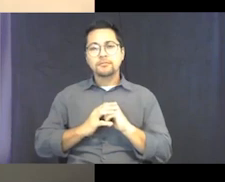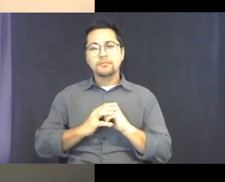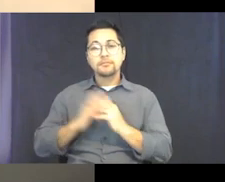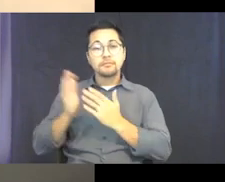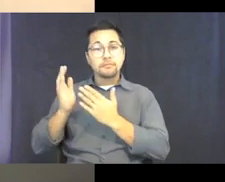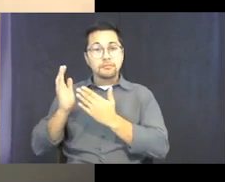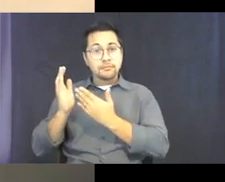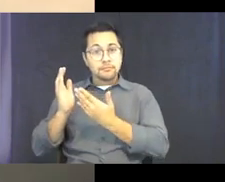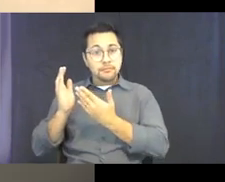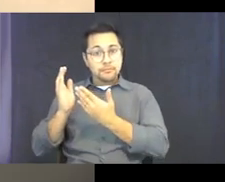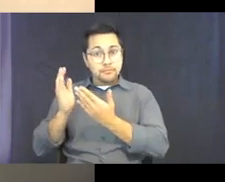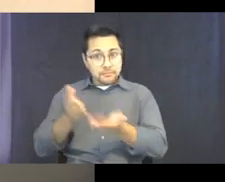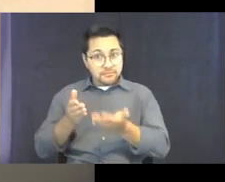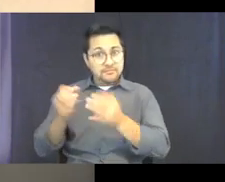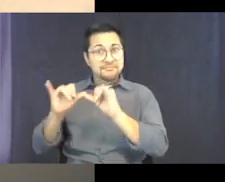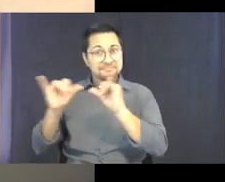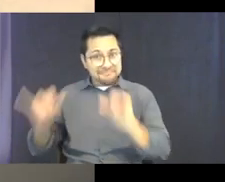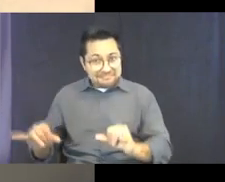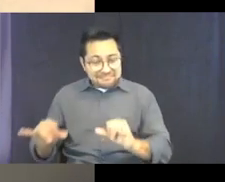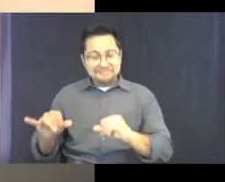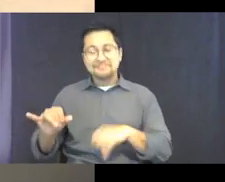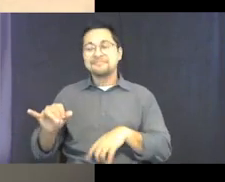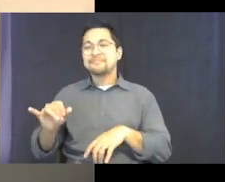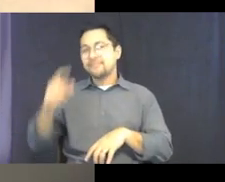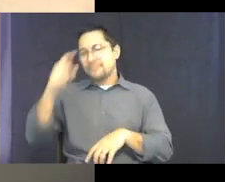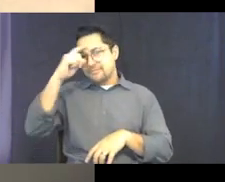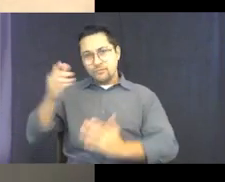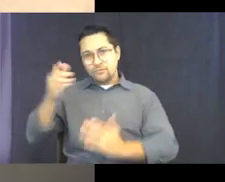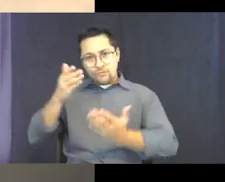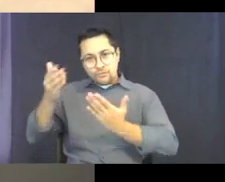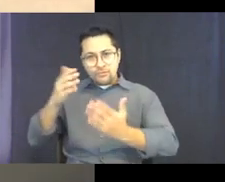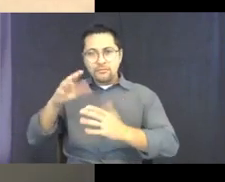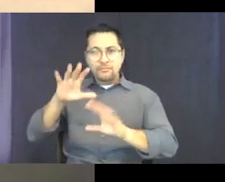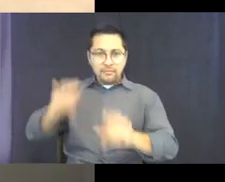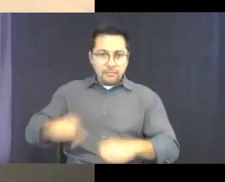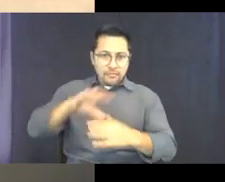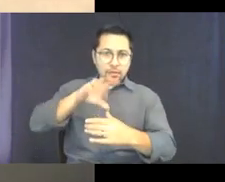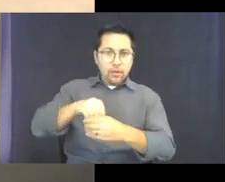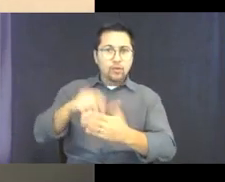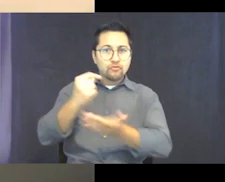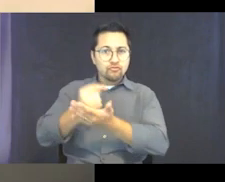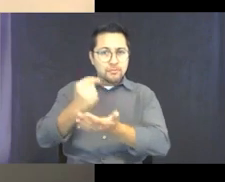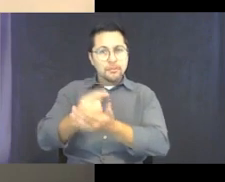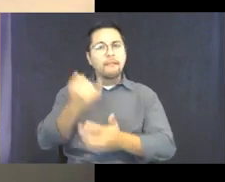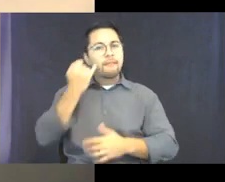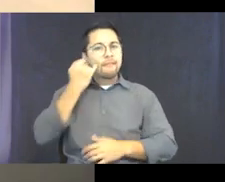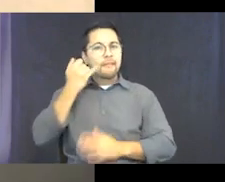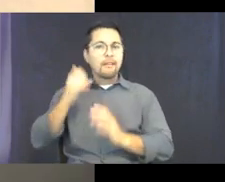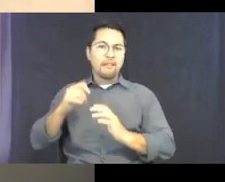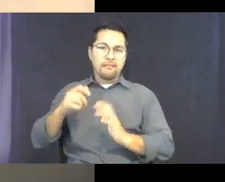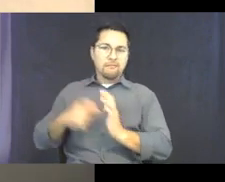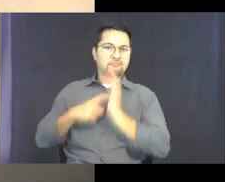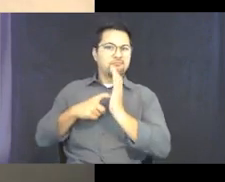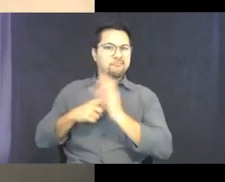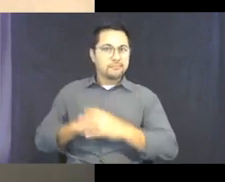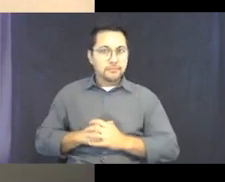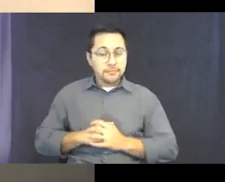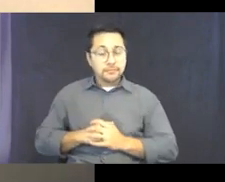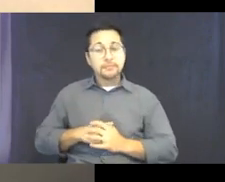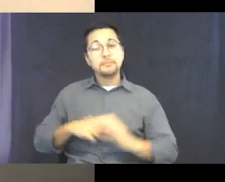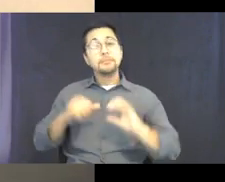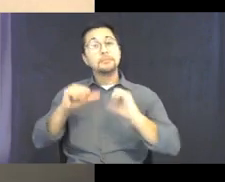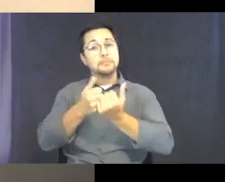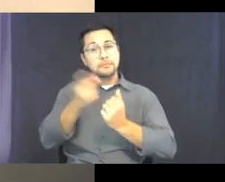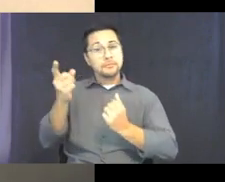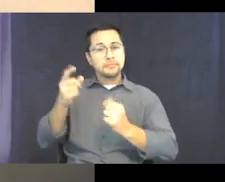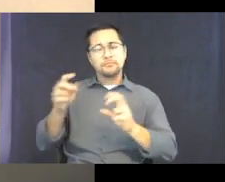delivery system for services to include treatment services if medically necessary. The agency